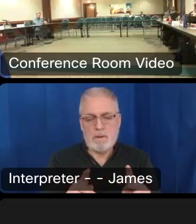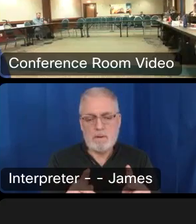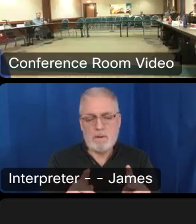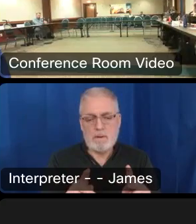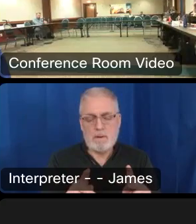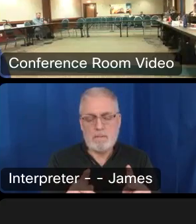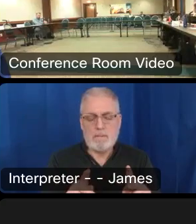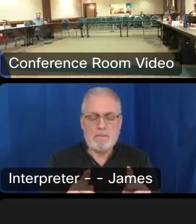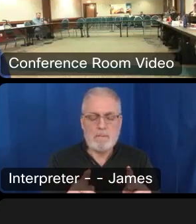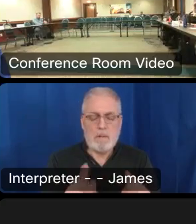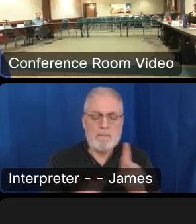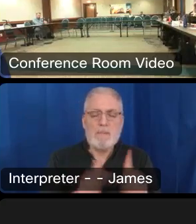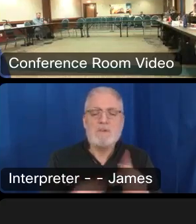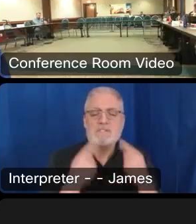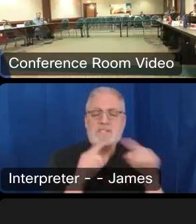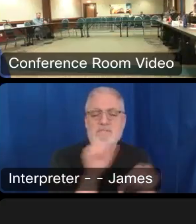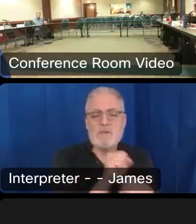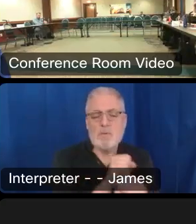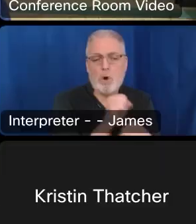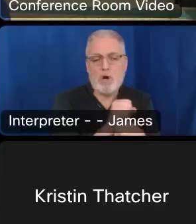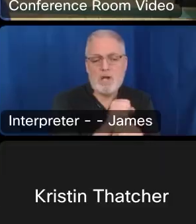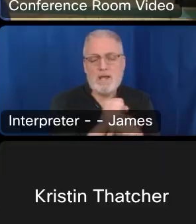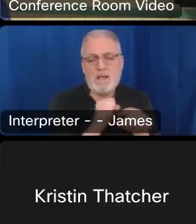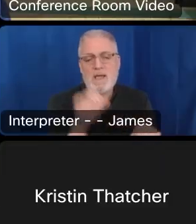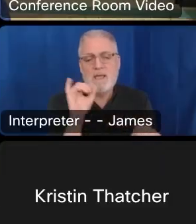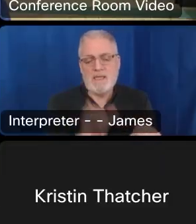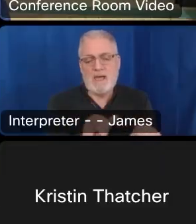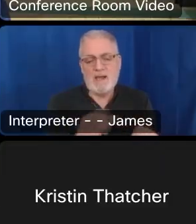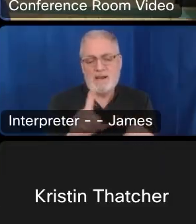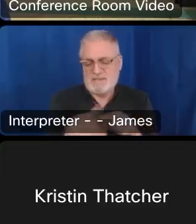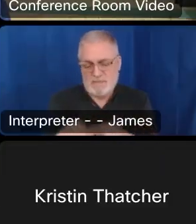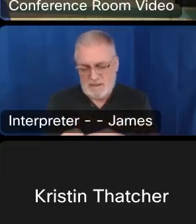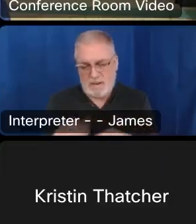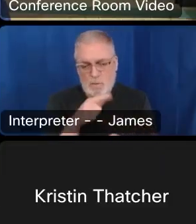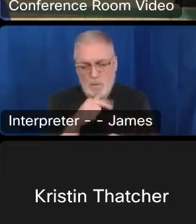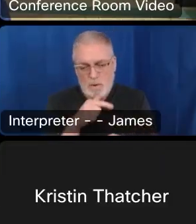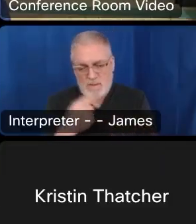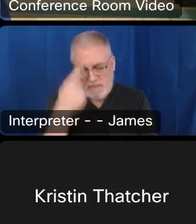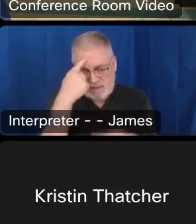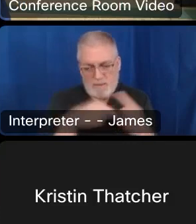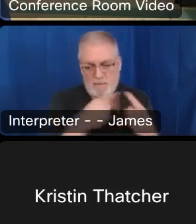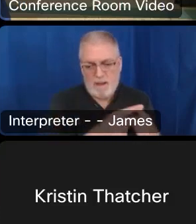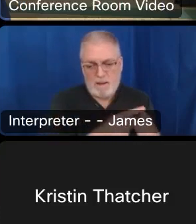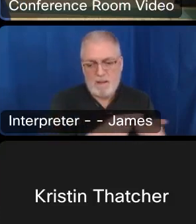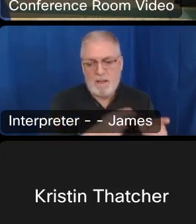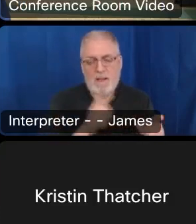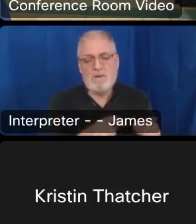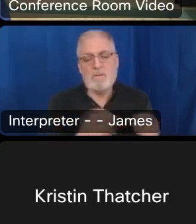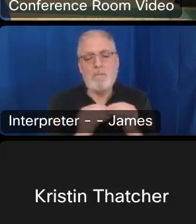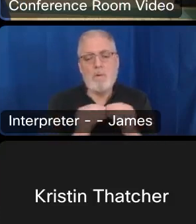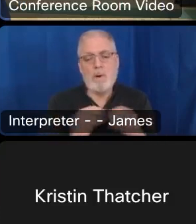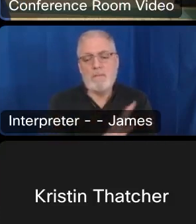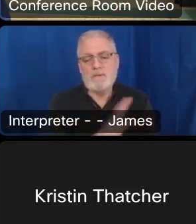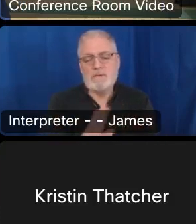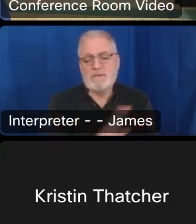for example, there should be way more businesses like mine where the person leading the charge